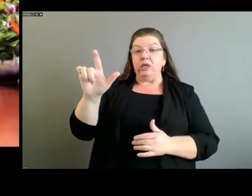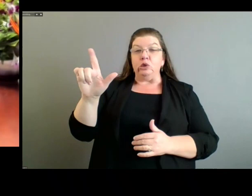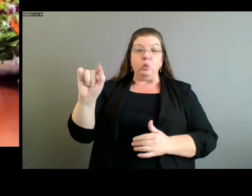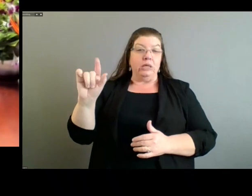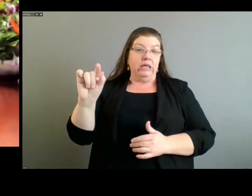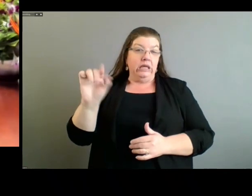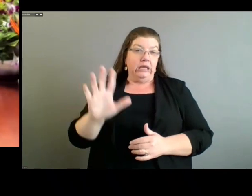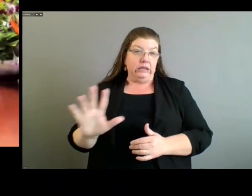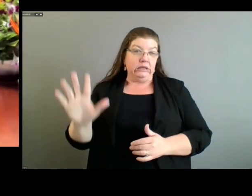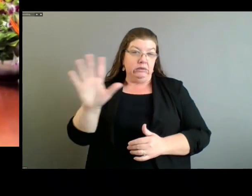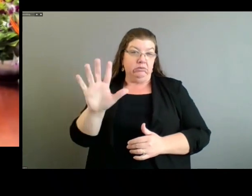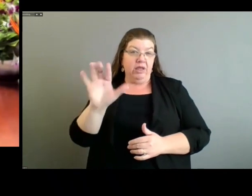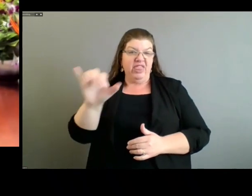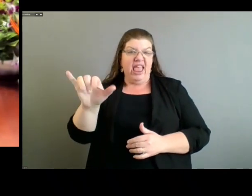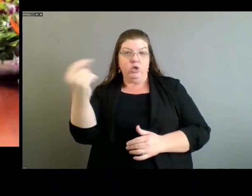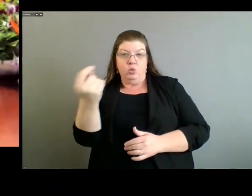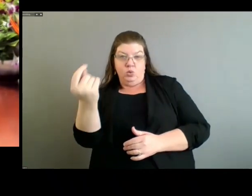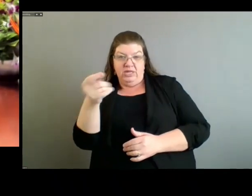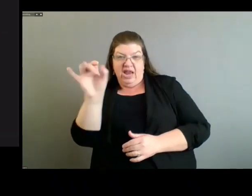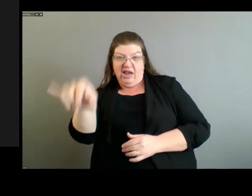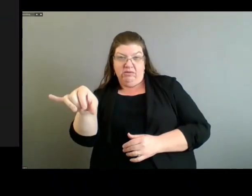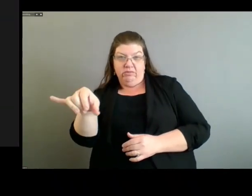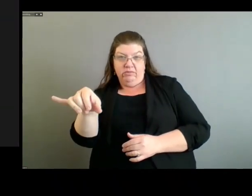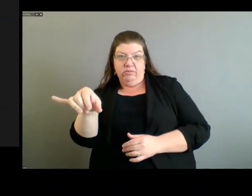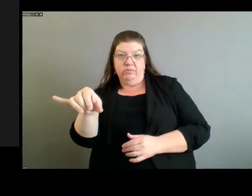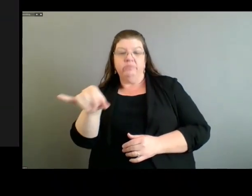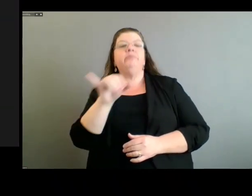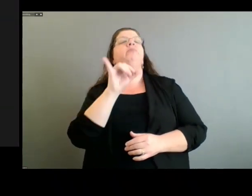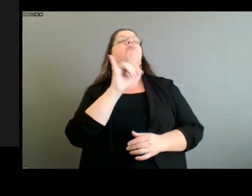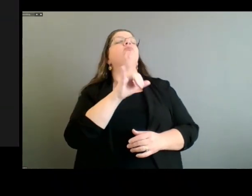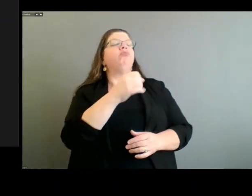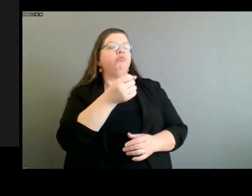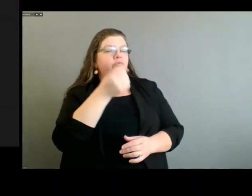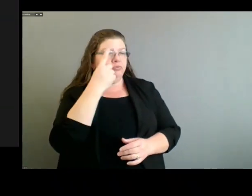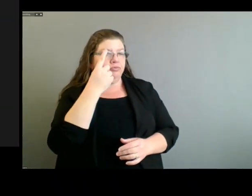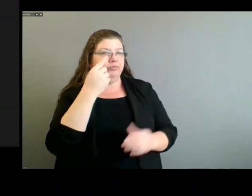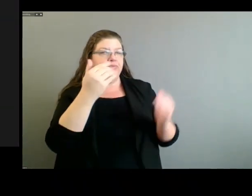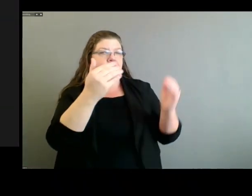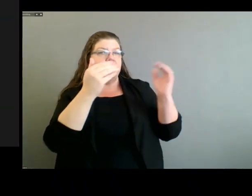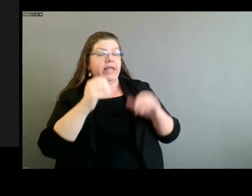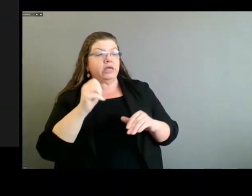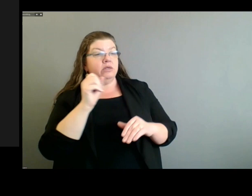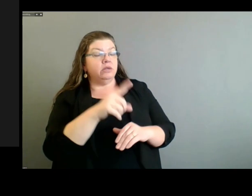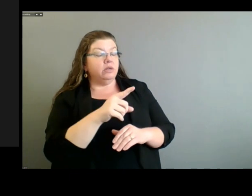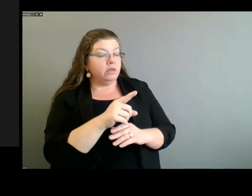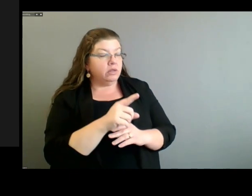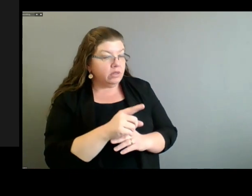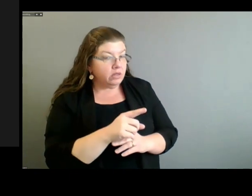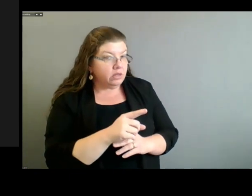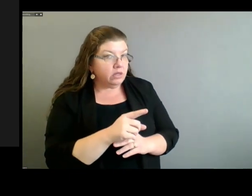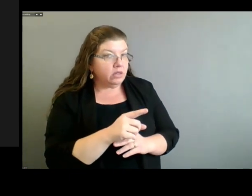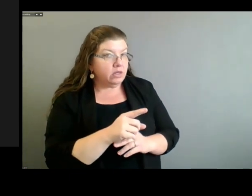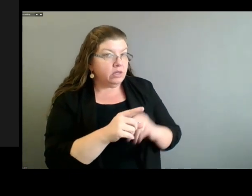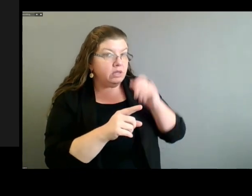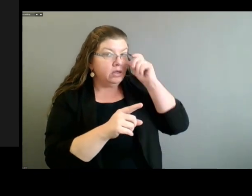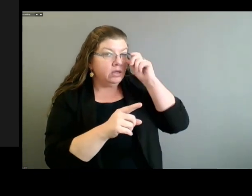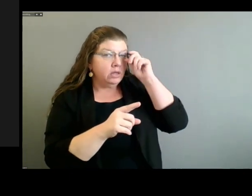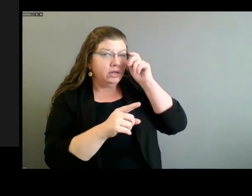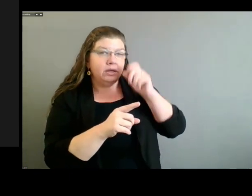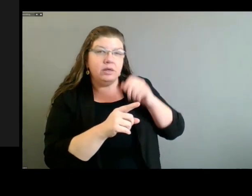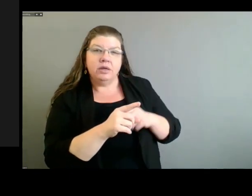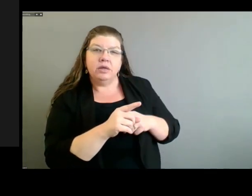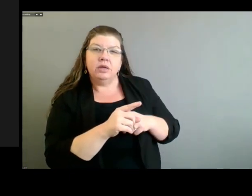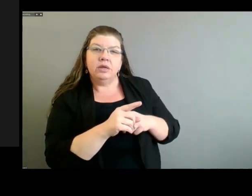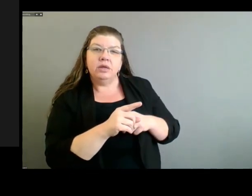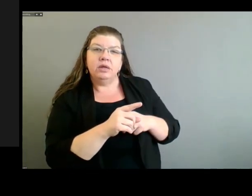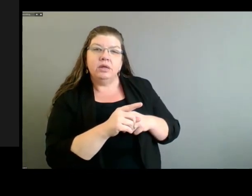20th, that Tuesday. That makes sense. Next week, you said the appointments are full for the Santa Barbara clinics. Do